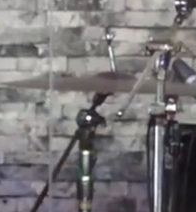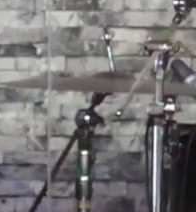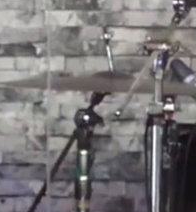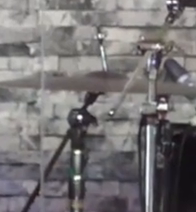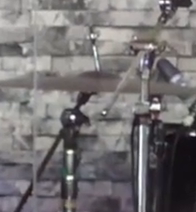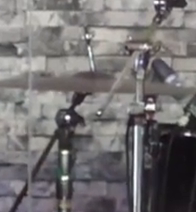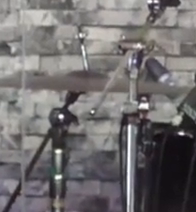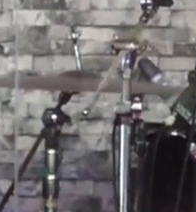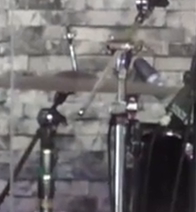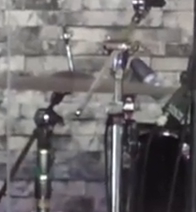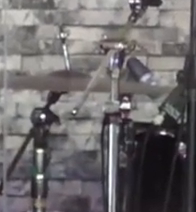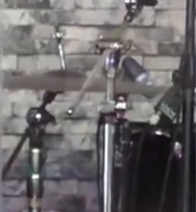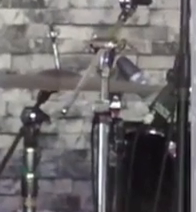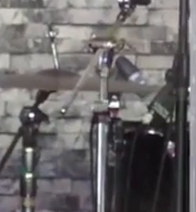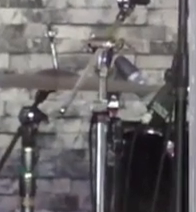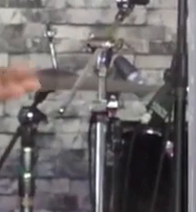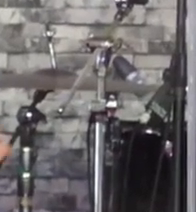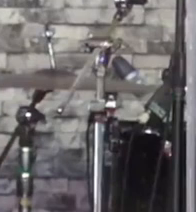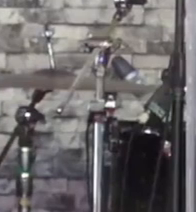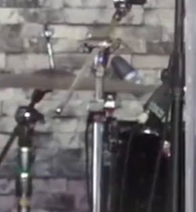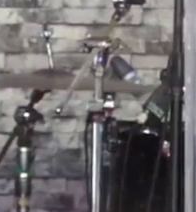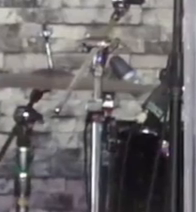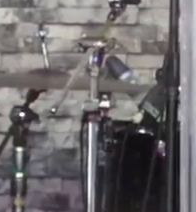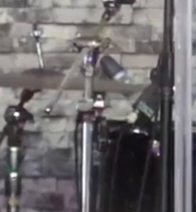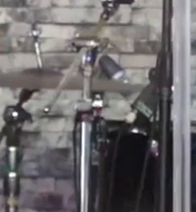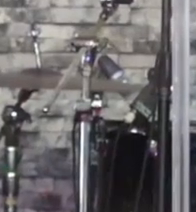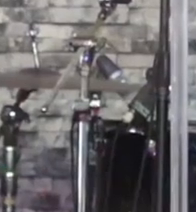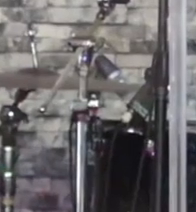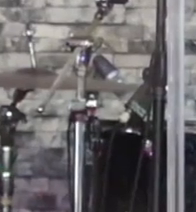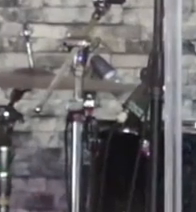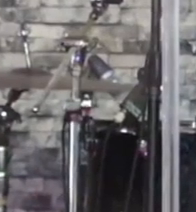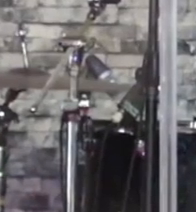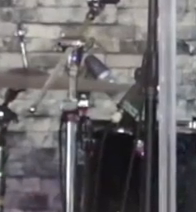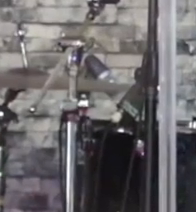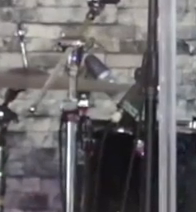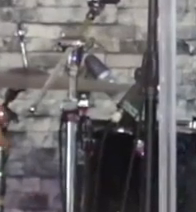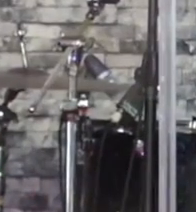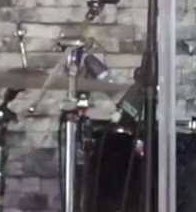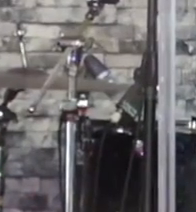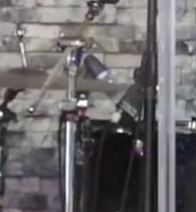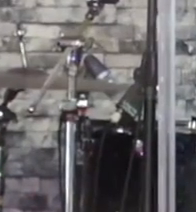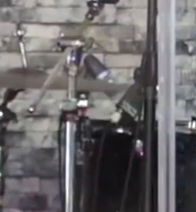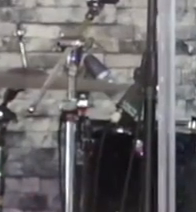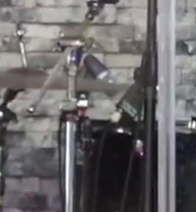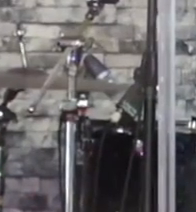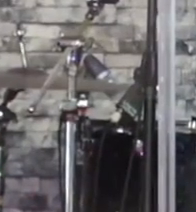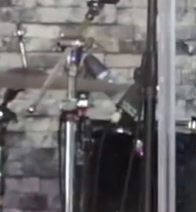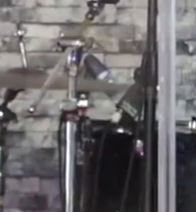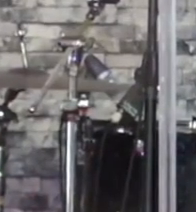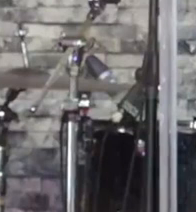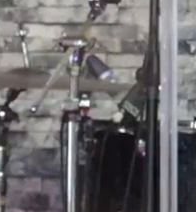Thank you so much for this opportunity to share the word and rejoice in the goodness of